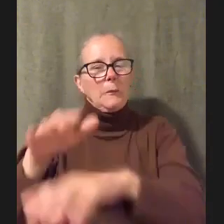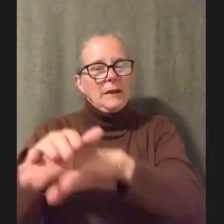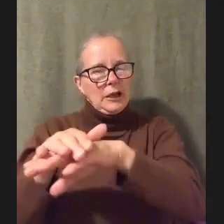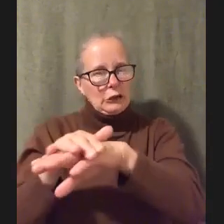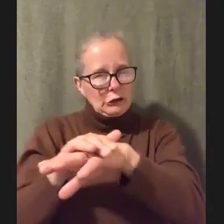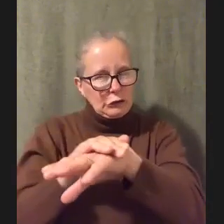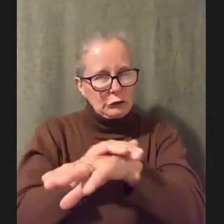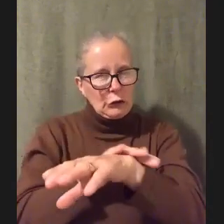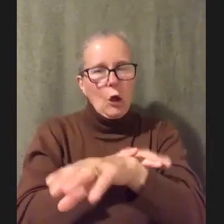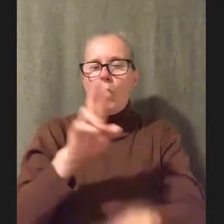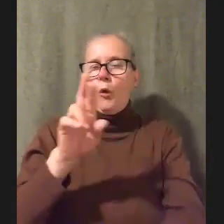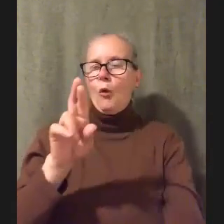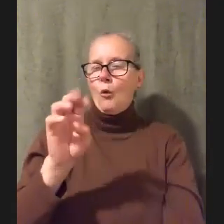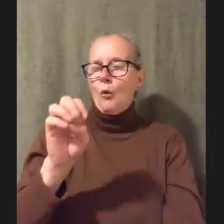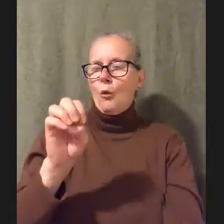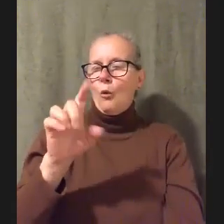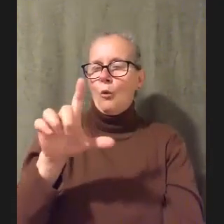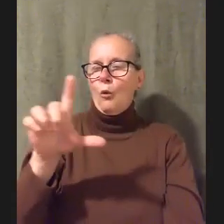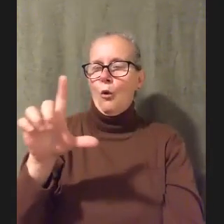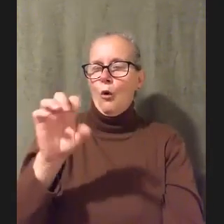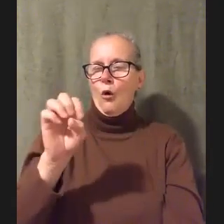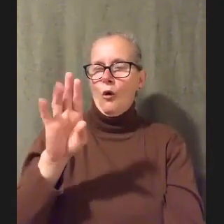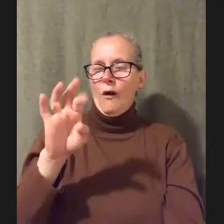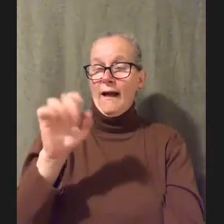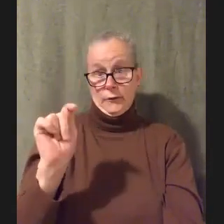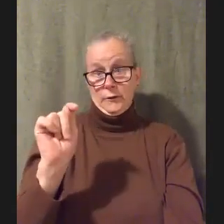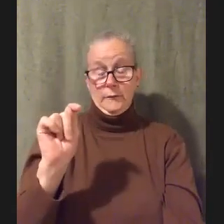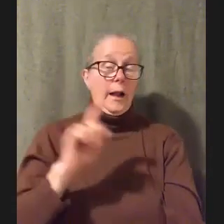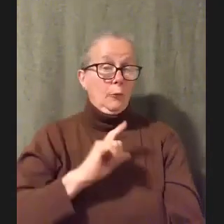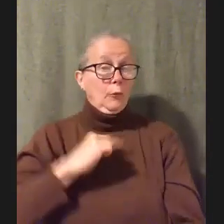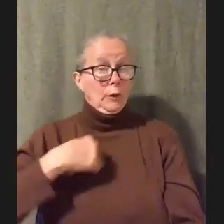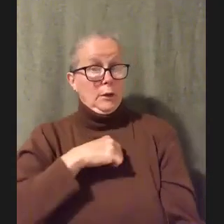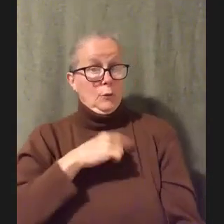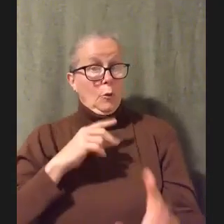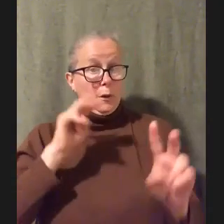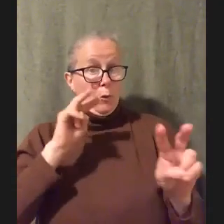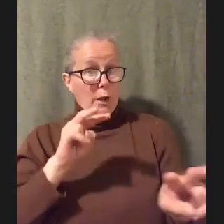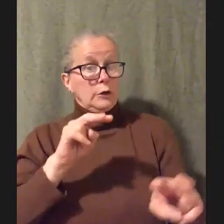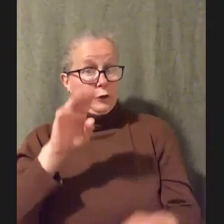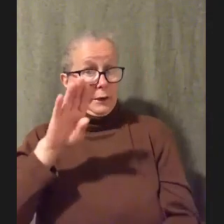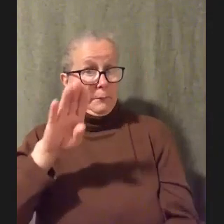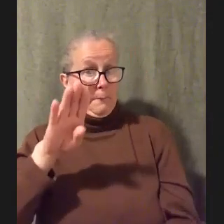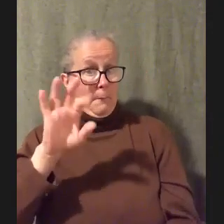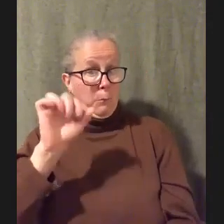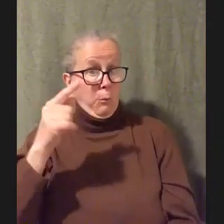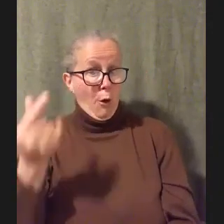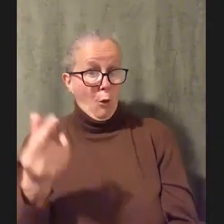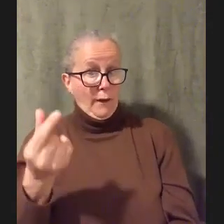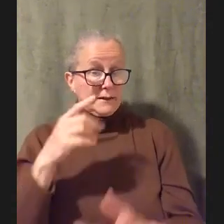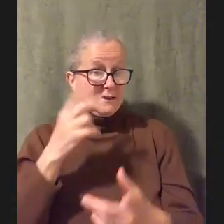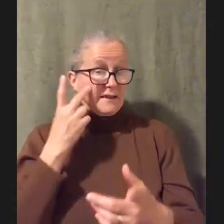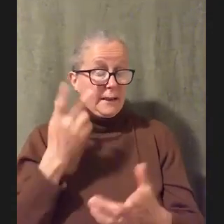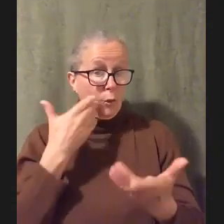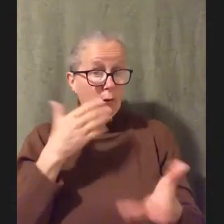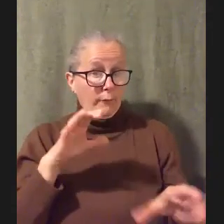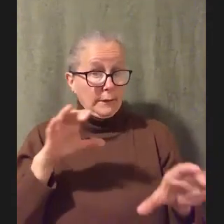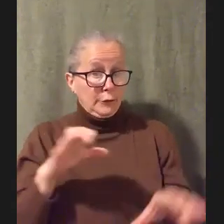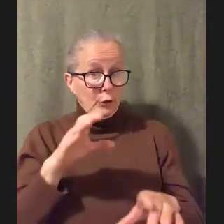be starting up, we'll see how Boeing does, how that works. If that works, maybe apply those to some other